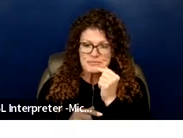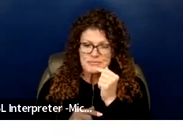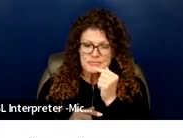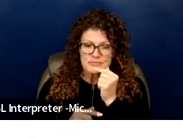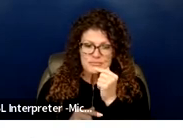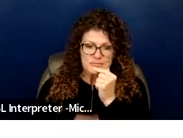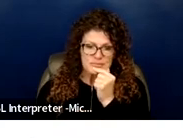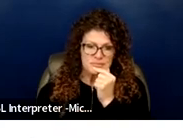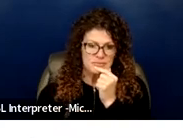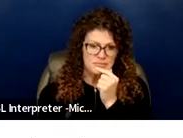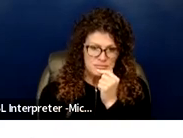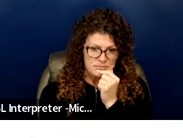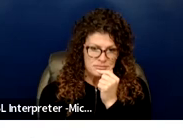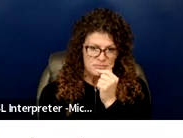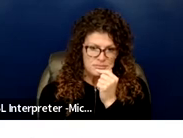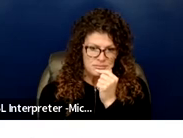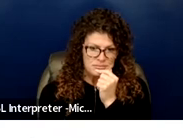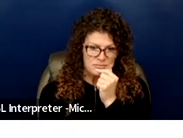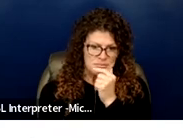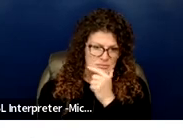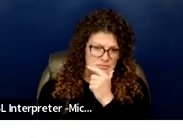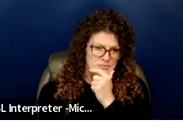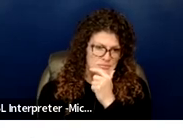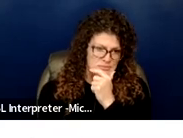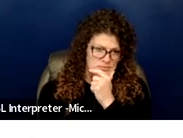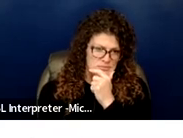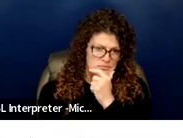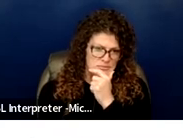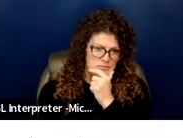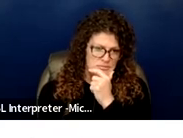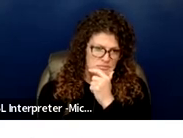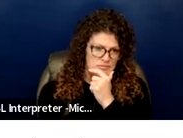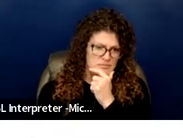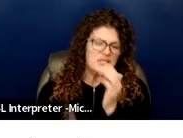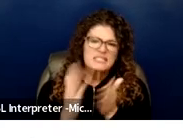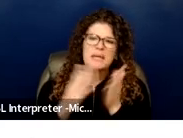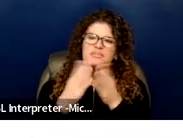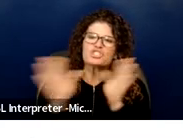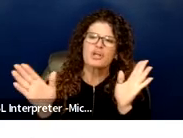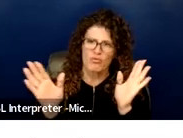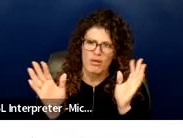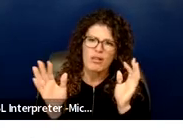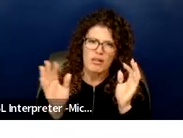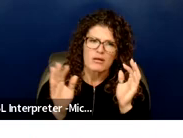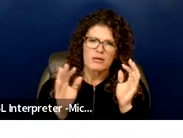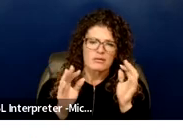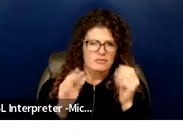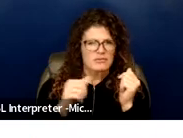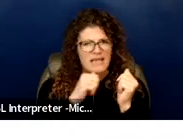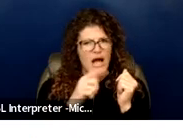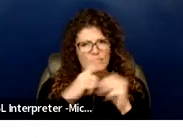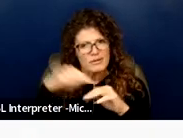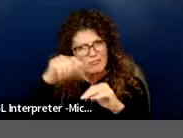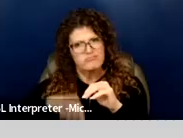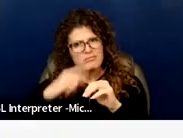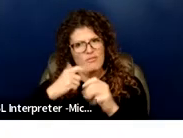it gives a general sense of the responses. It doesn't give you as much color as reading through each one.